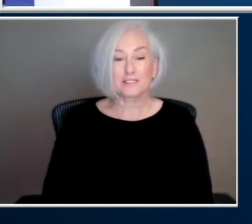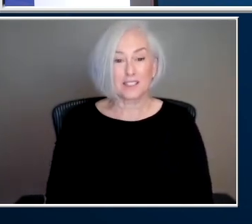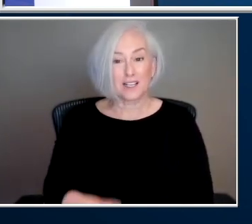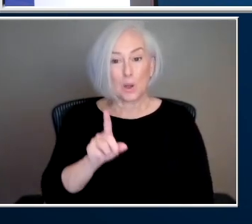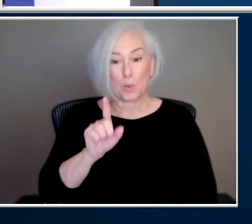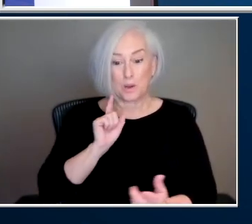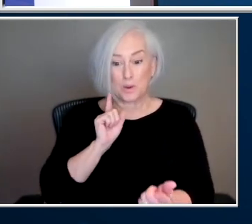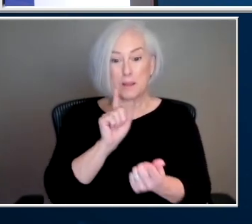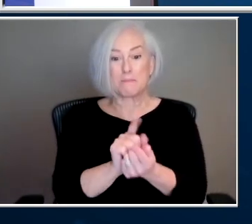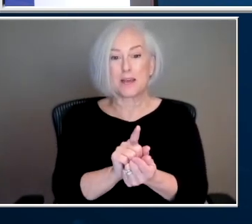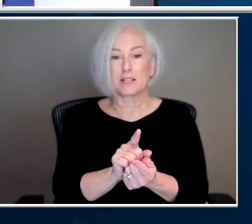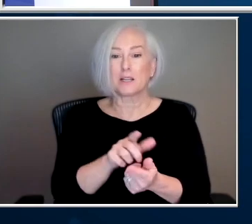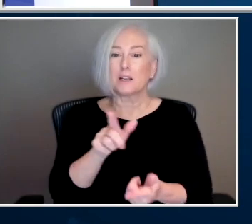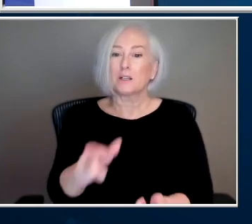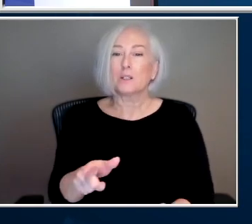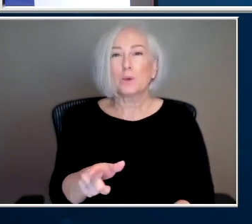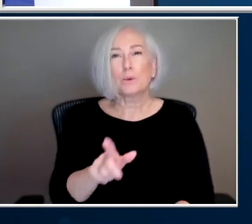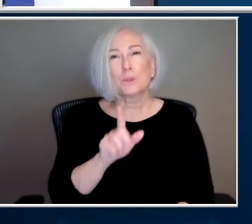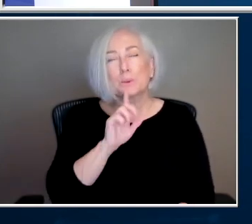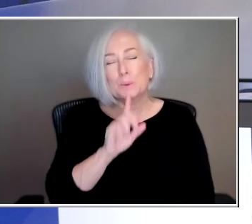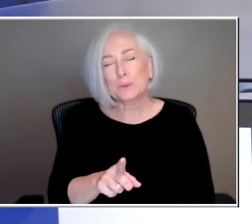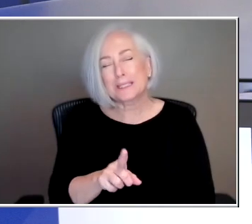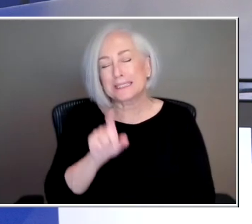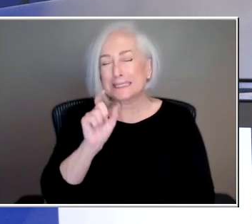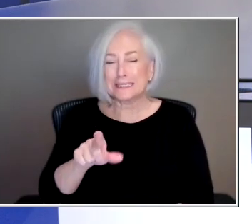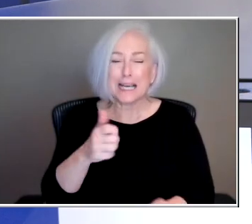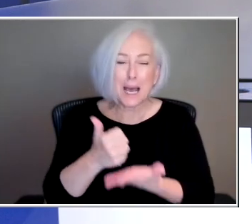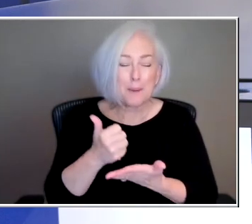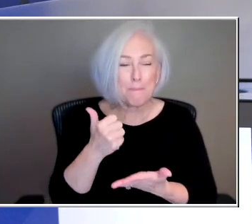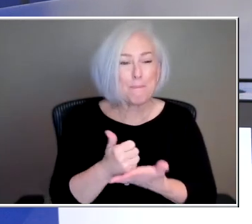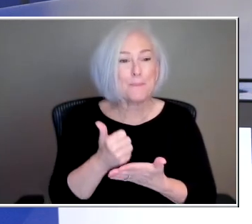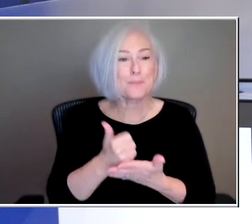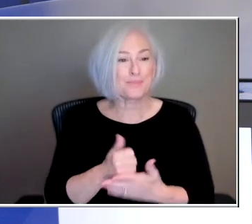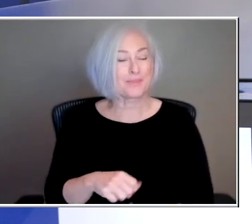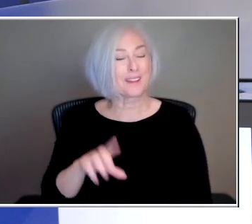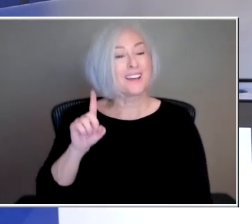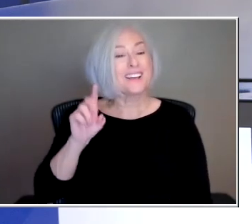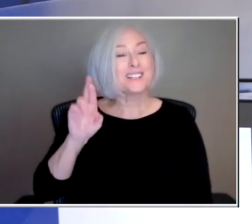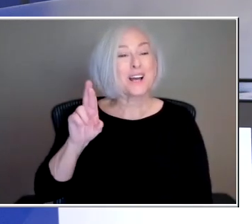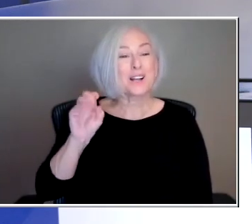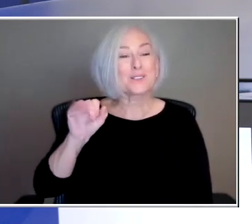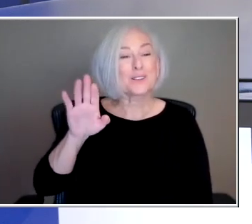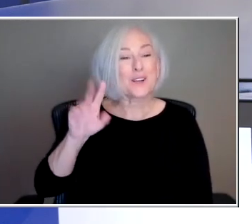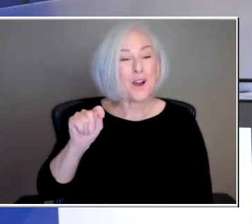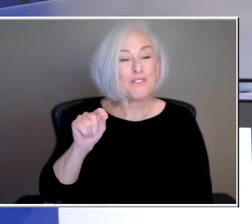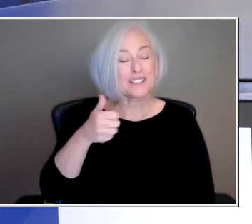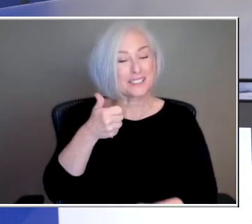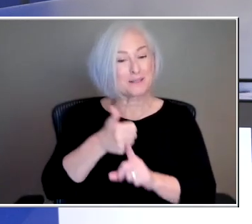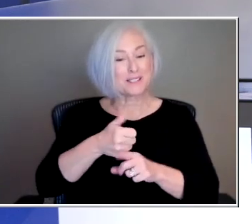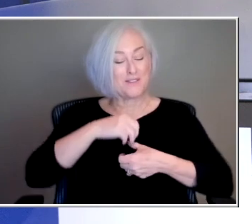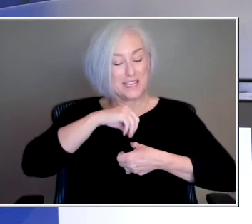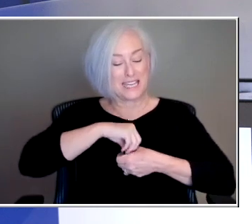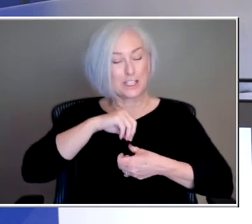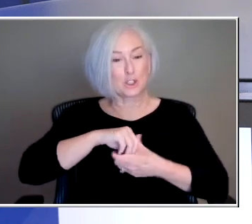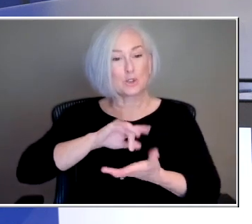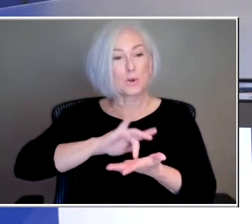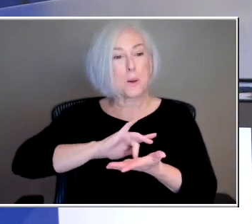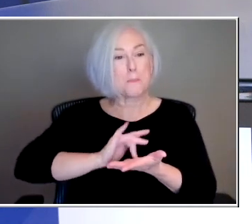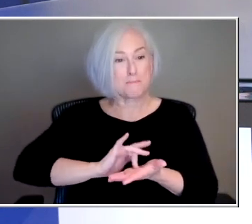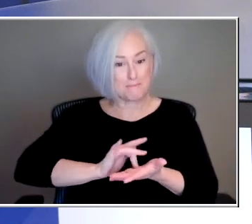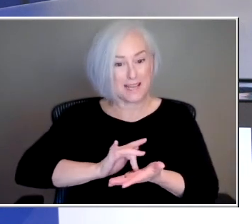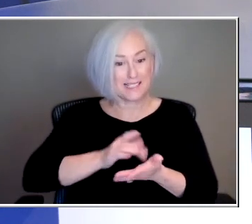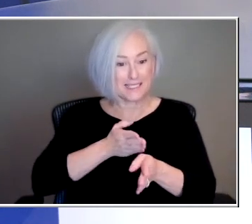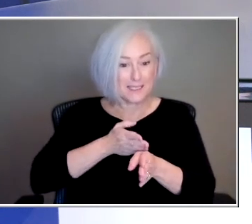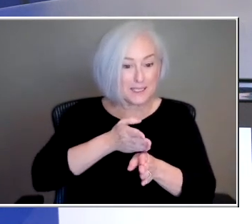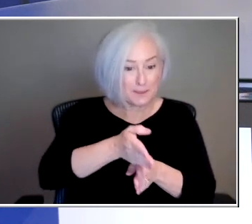And we want to welcome back Dr. Brandon Comfort, who joins us as well. Dr. Comfort is an internal medicine specialist who also worked in the post-COVID